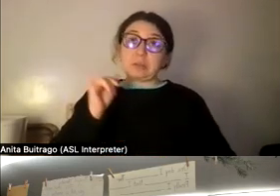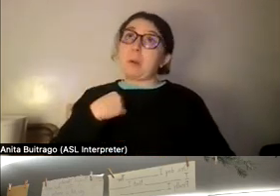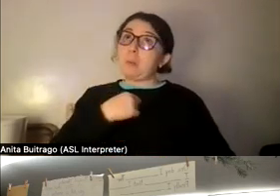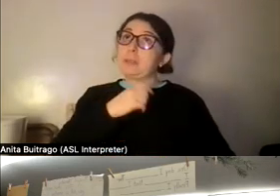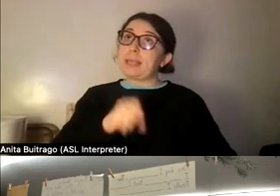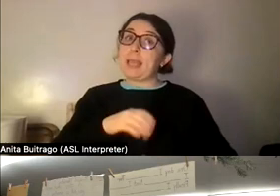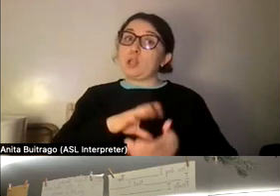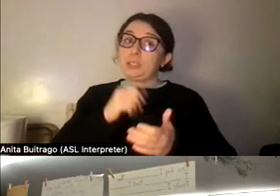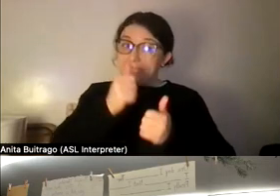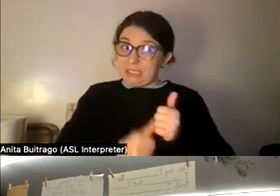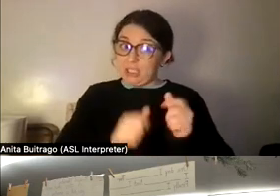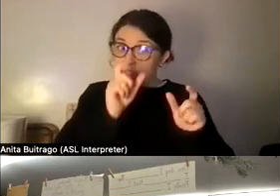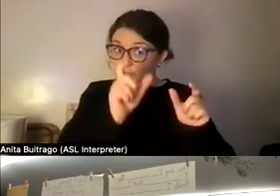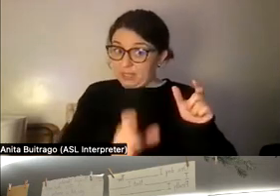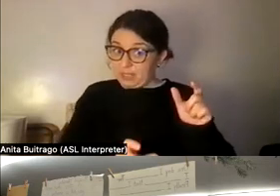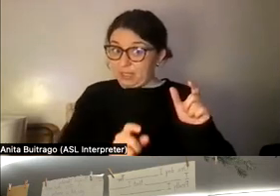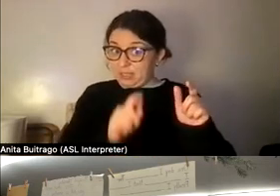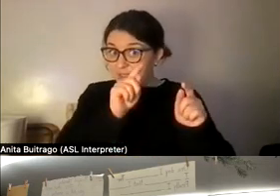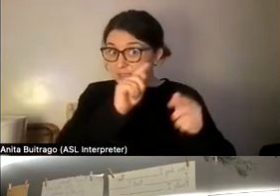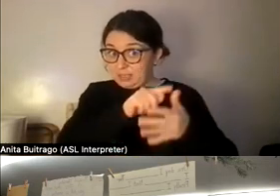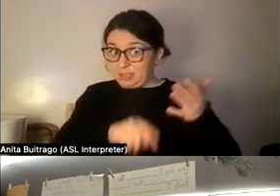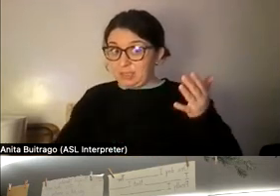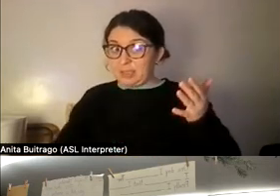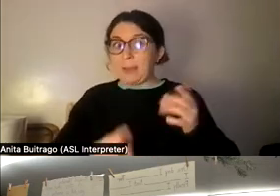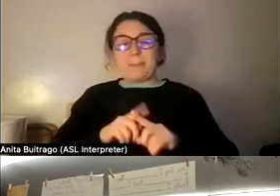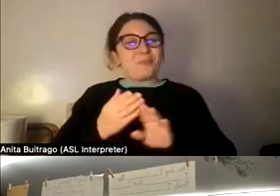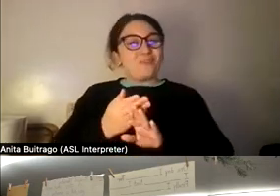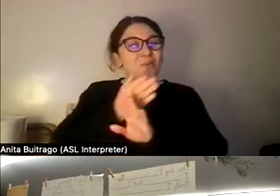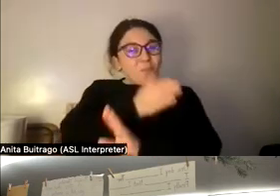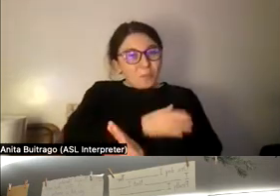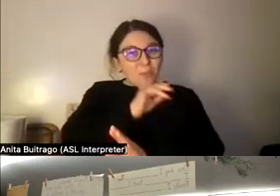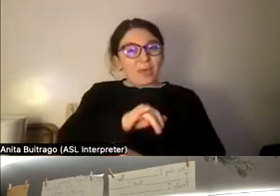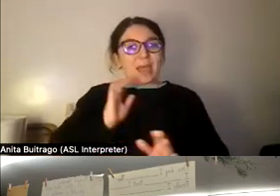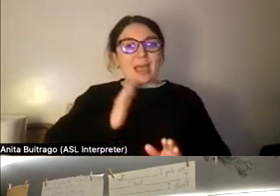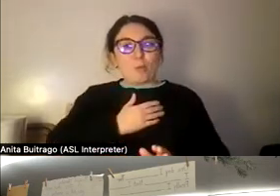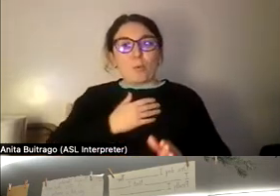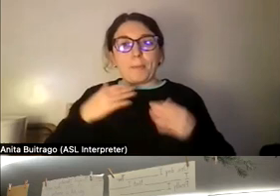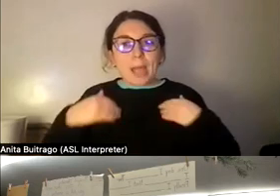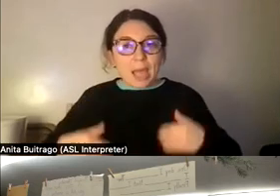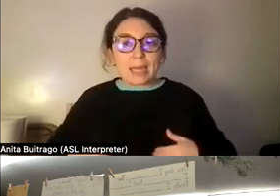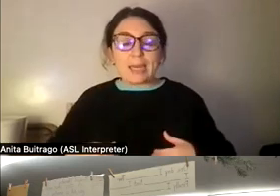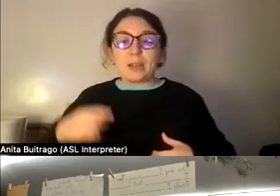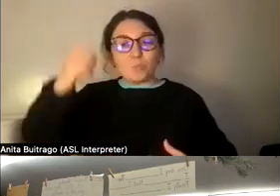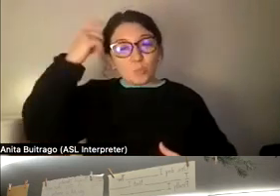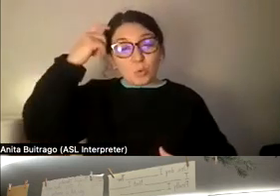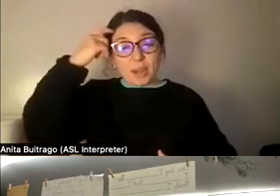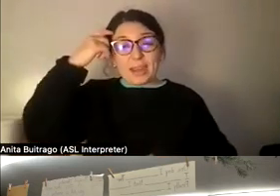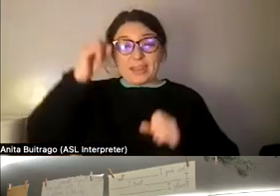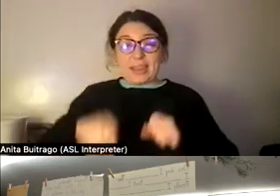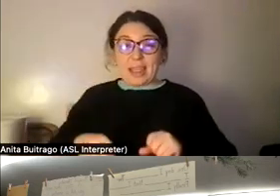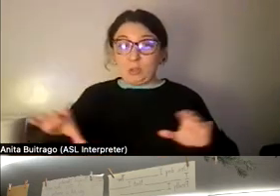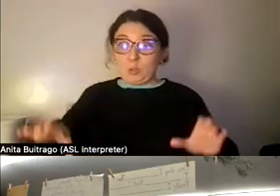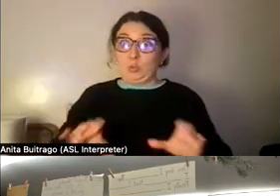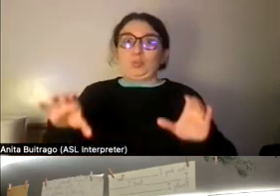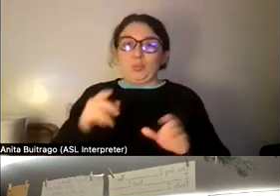but before we can even go there, our body and our brain has to be able to do this.